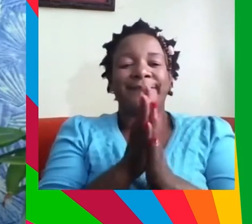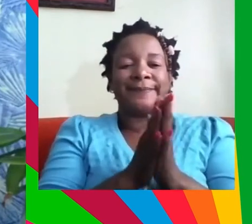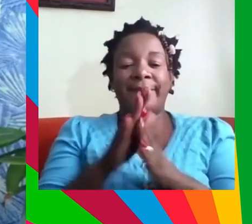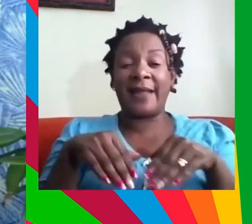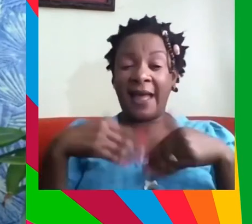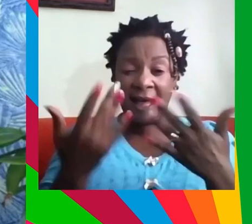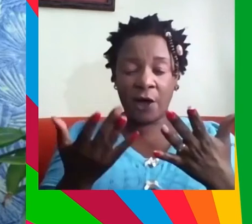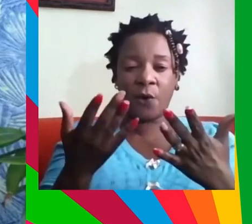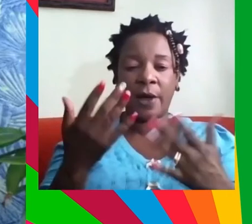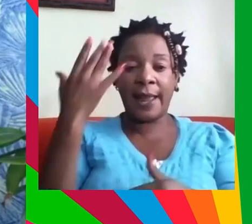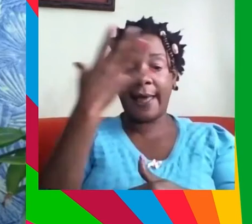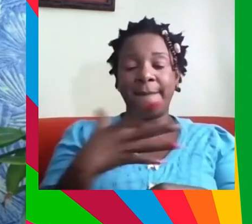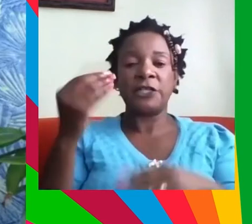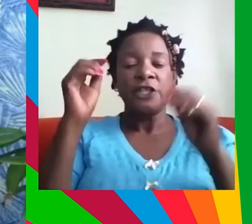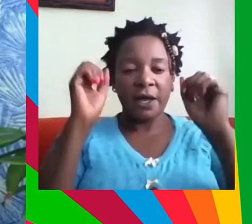image can